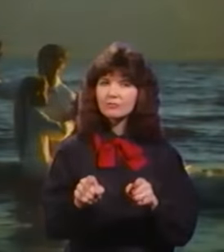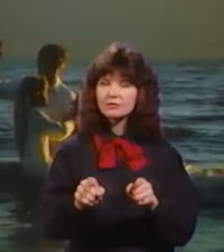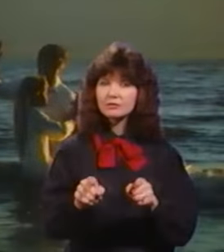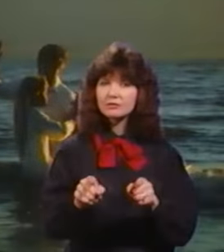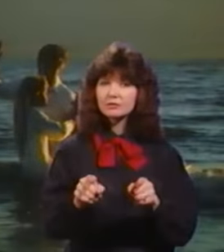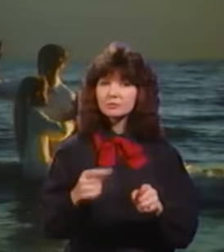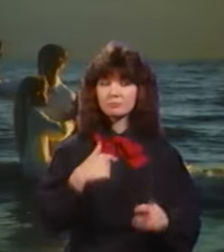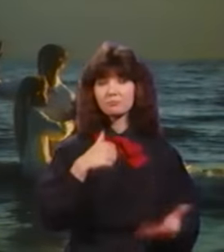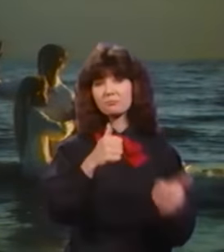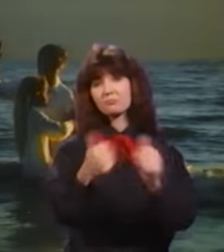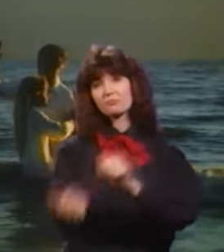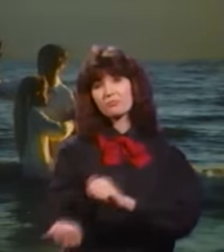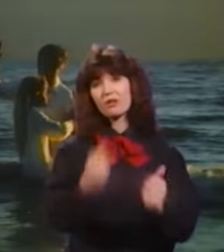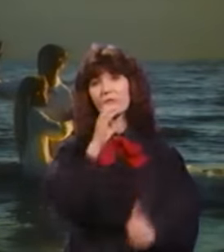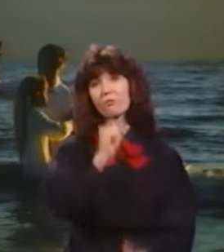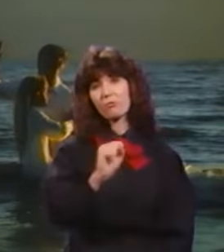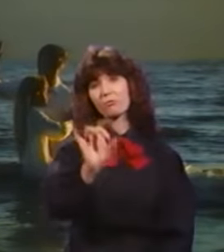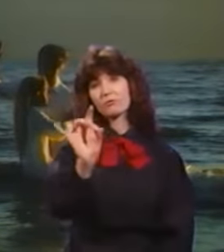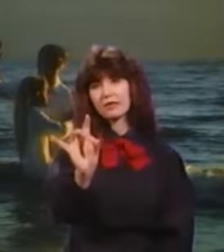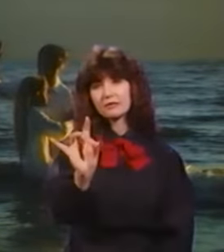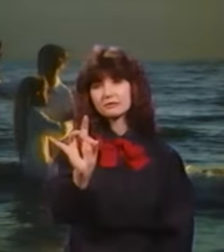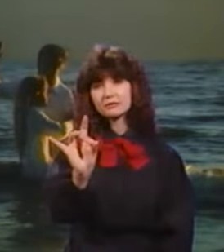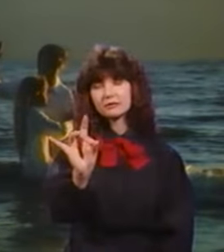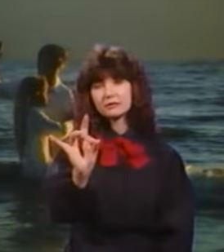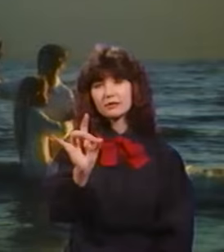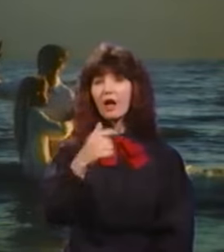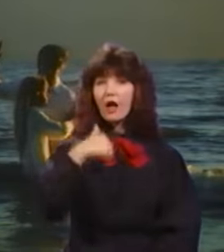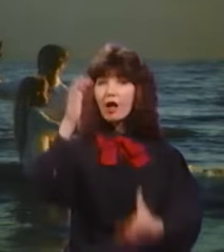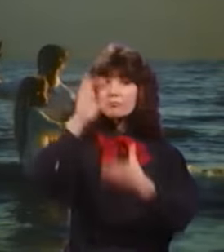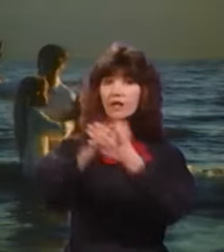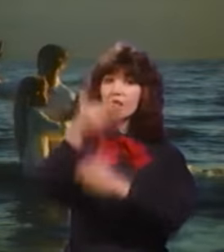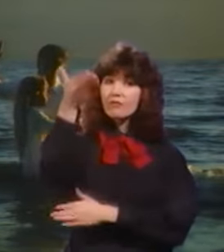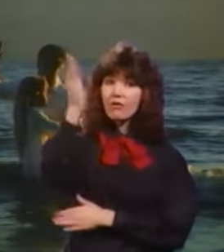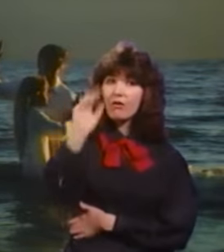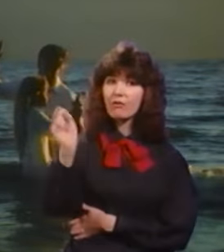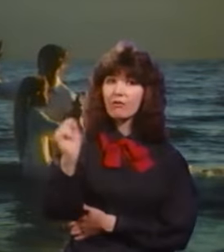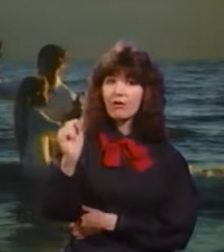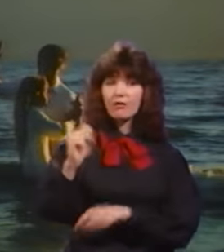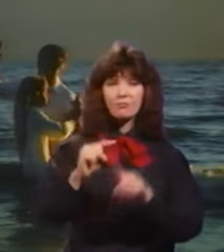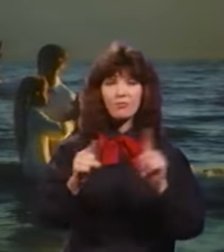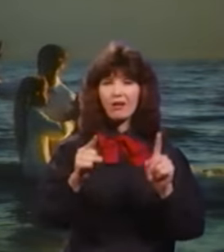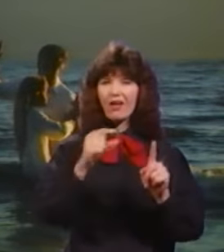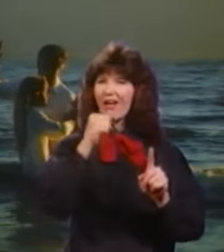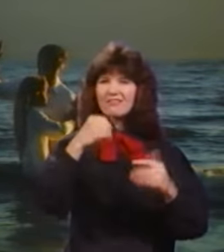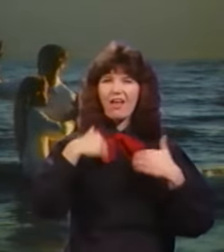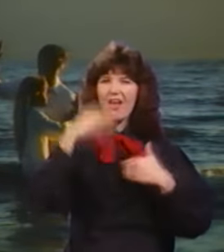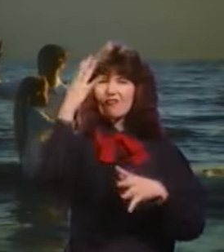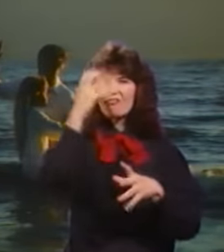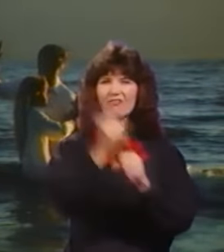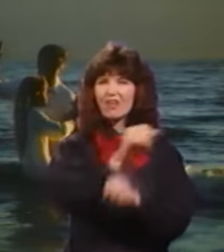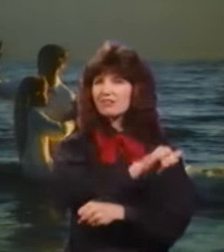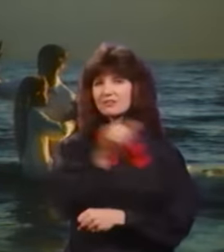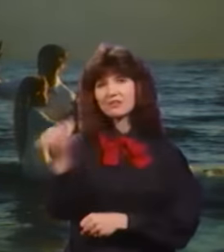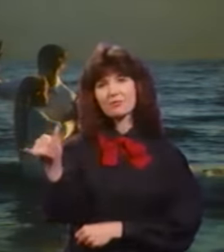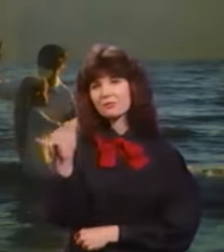I was baptized when I was 8. I believed in God, but I didn't have as much faith as my mother